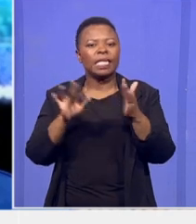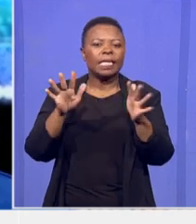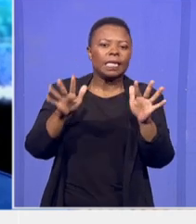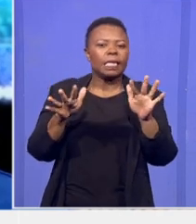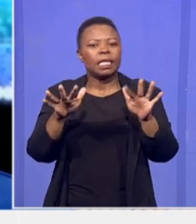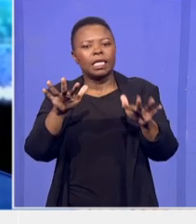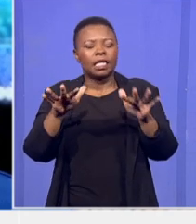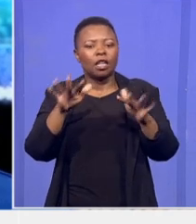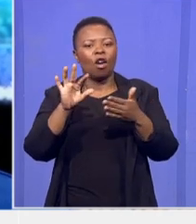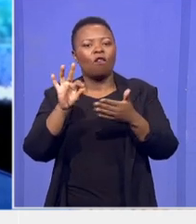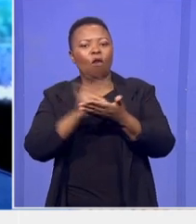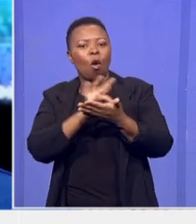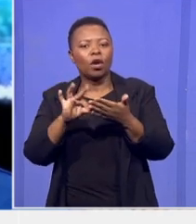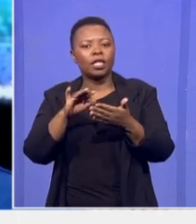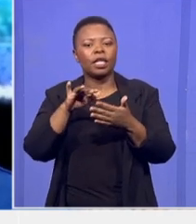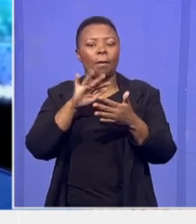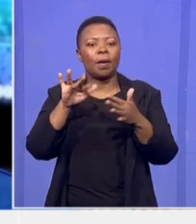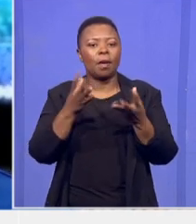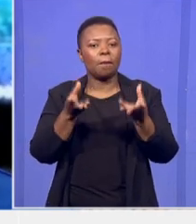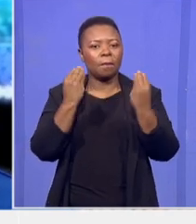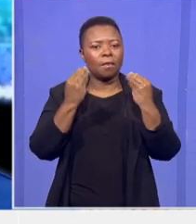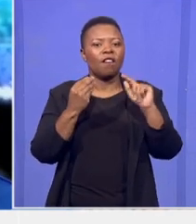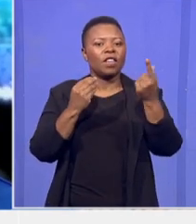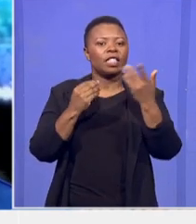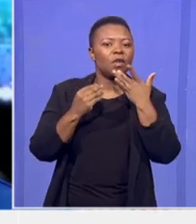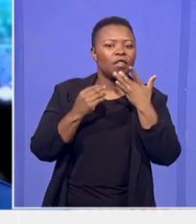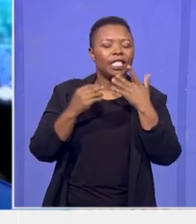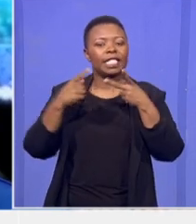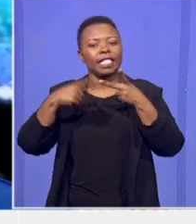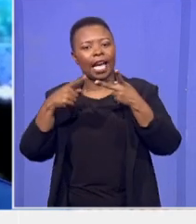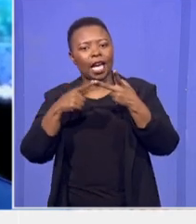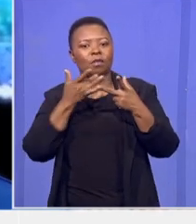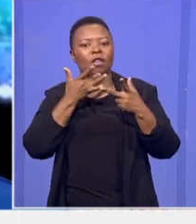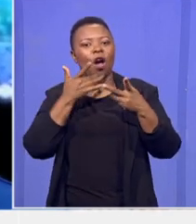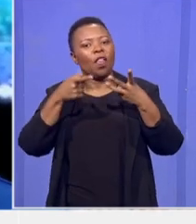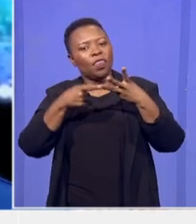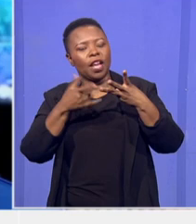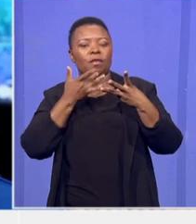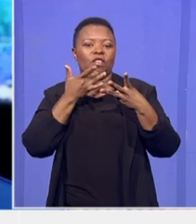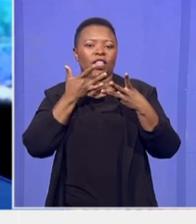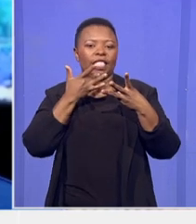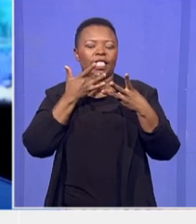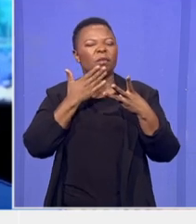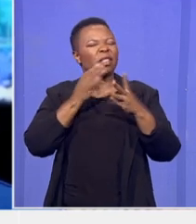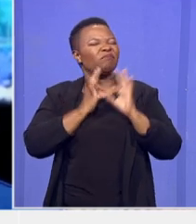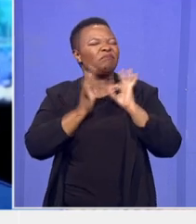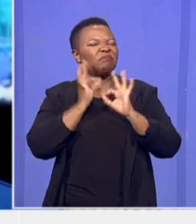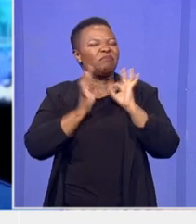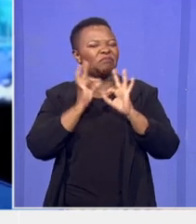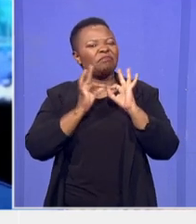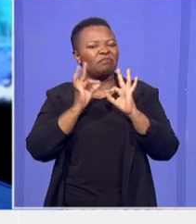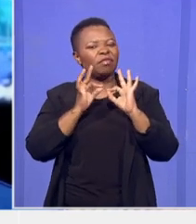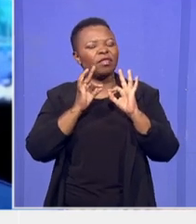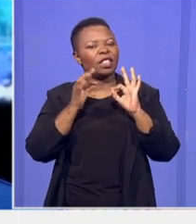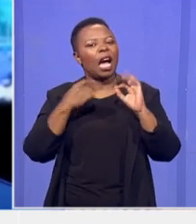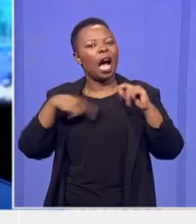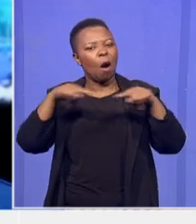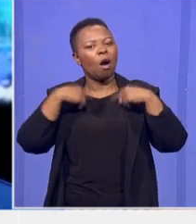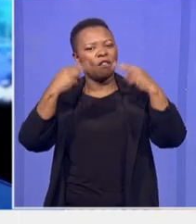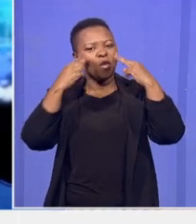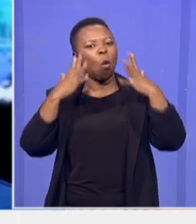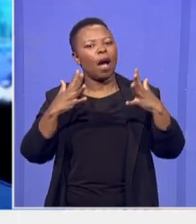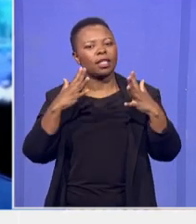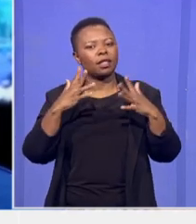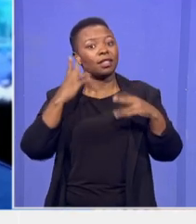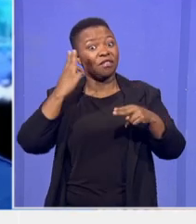of votes that people get on first preferences, second preferences and third preferences. Can you just enlighten our viewers on how it will finally be